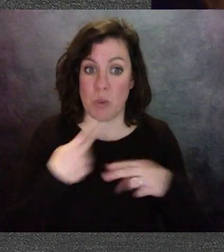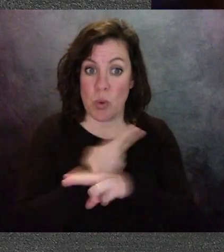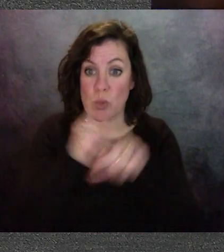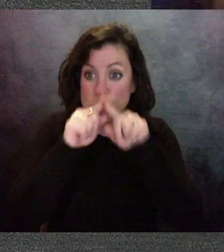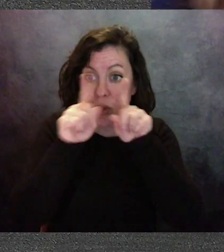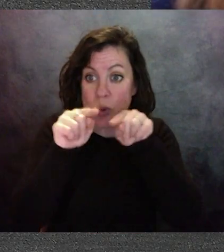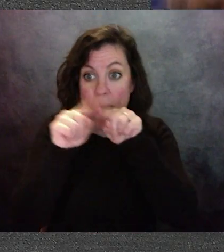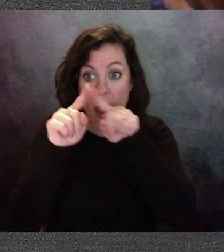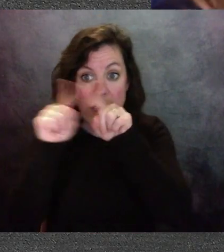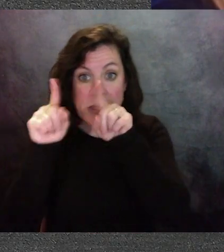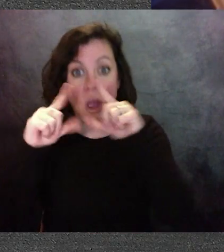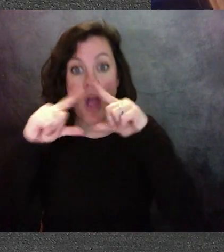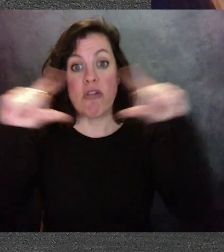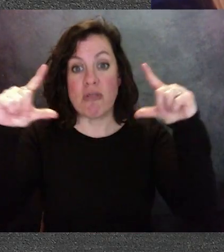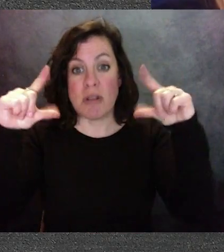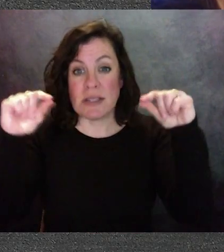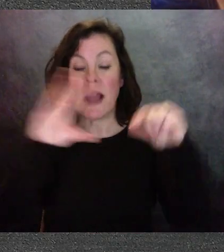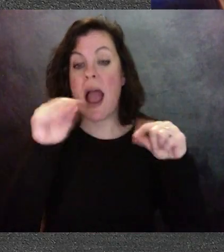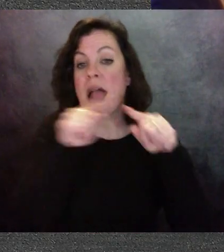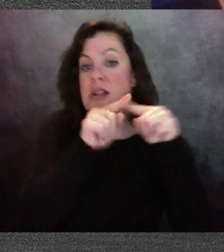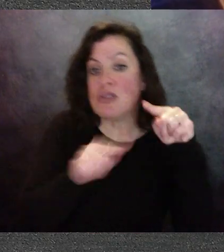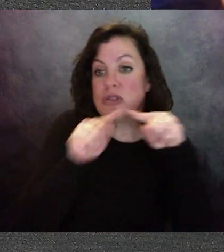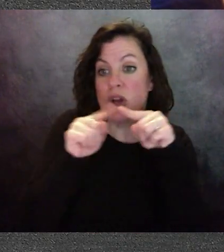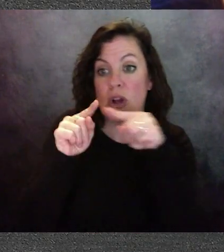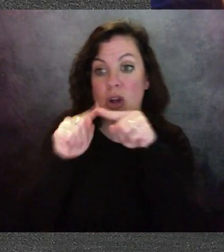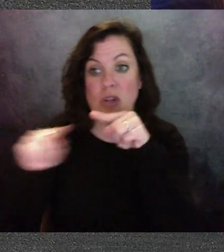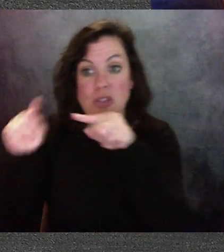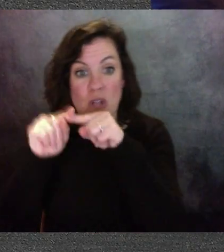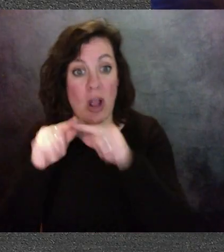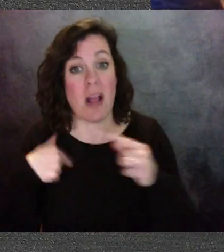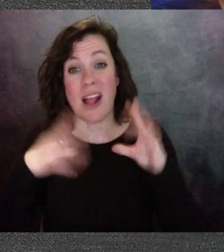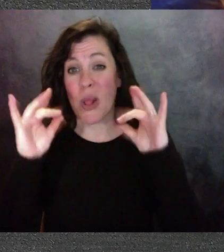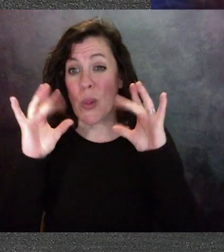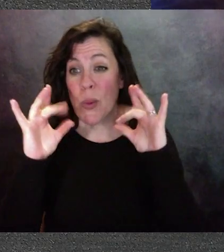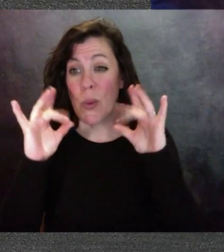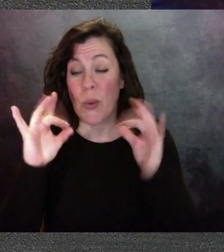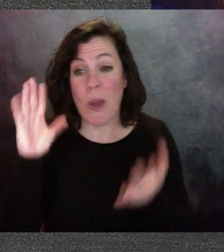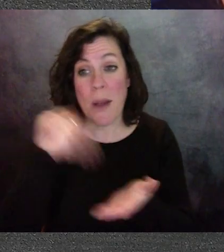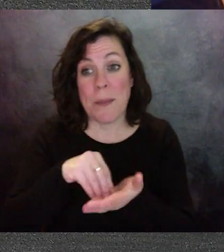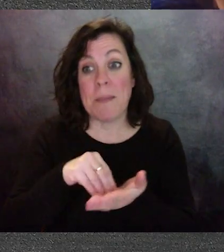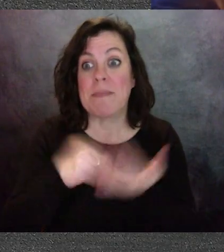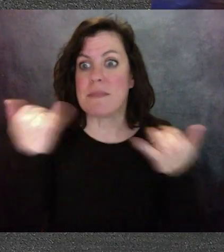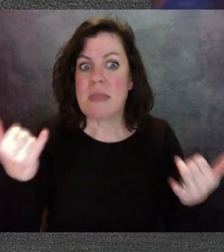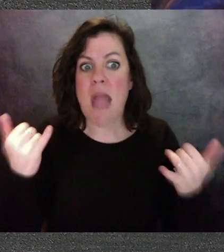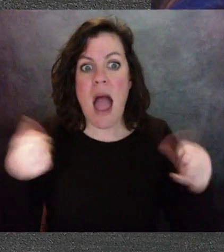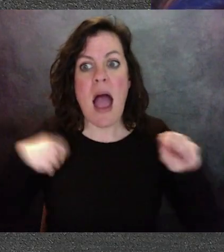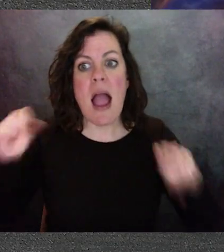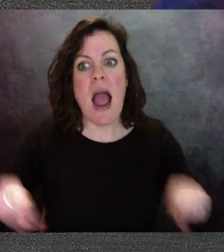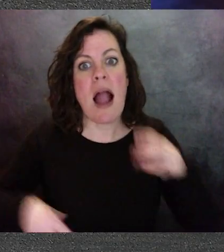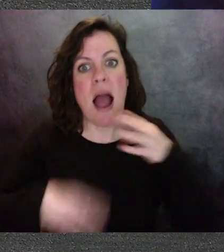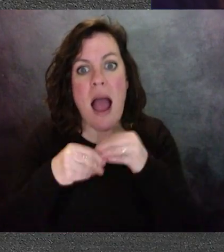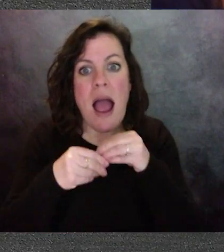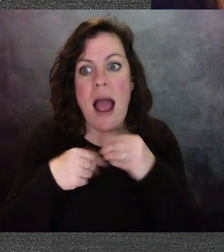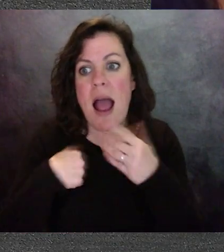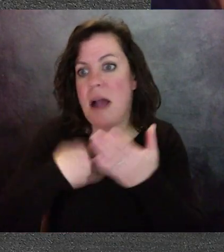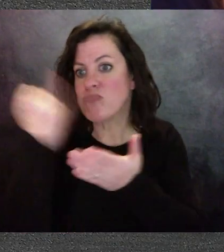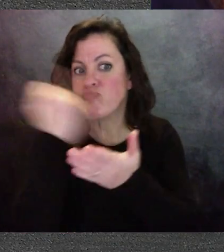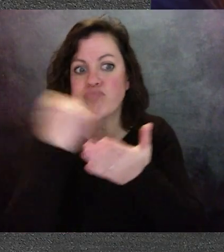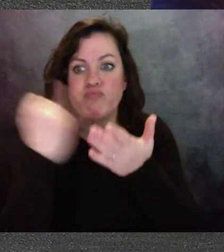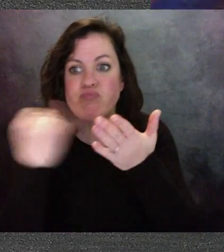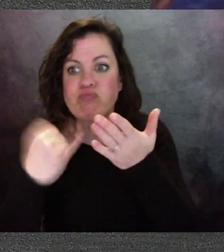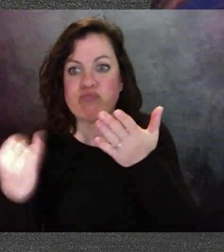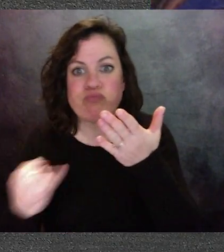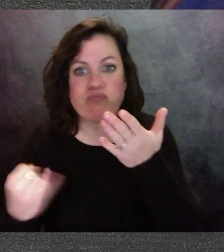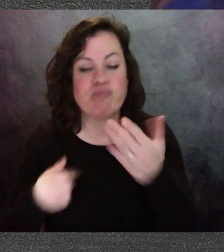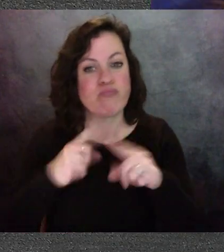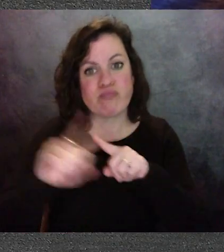there. And then if you really want to go the extra creative step, you can even add some things. I have my box of crayons